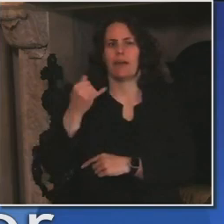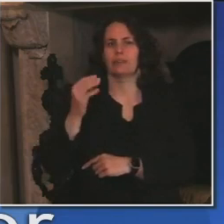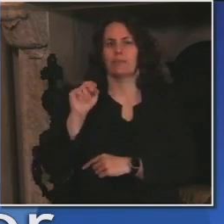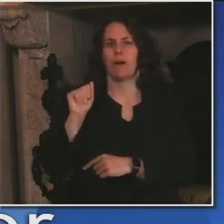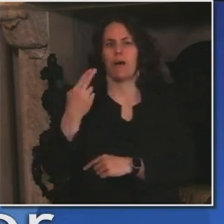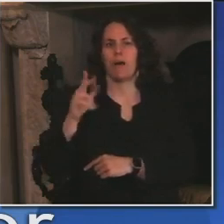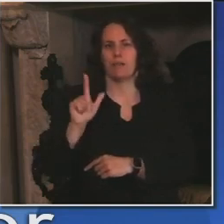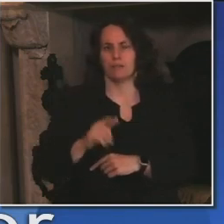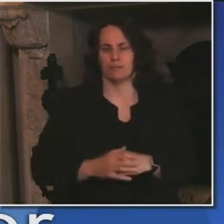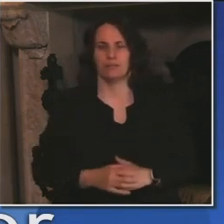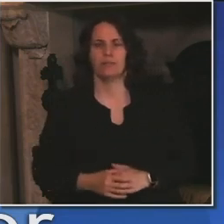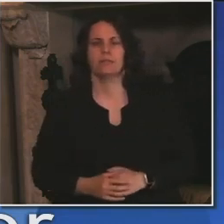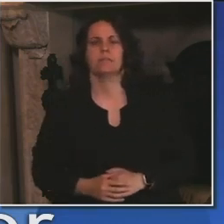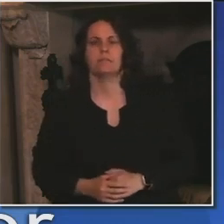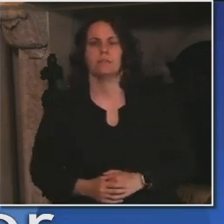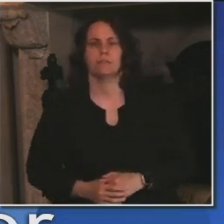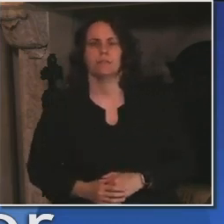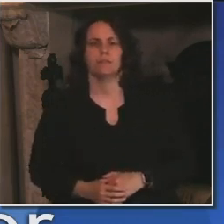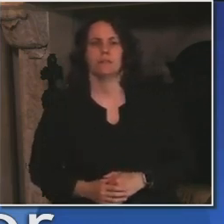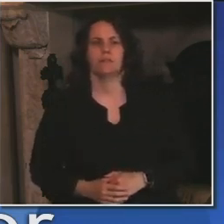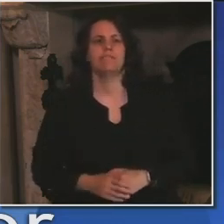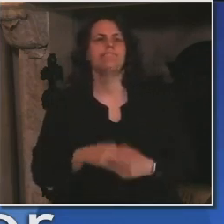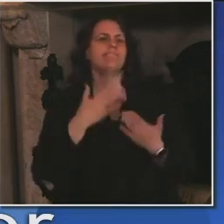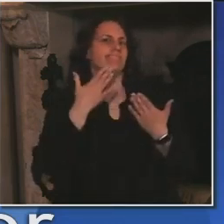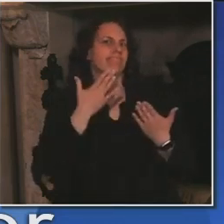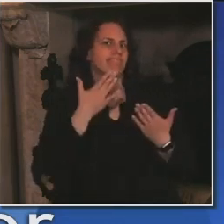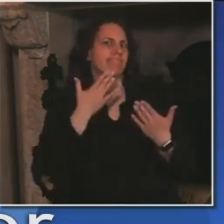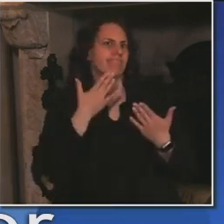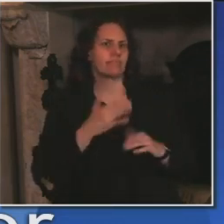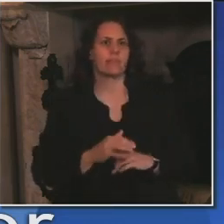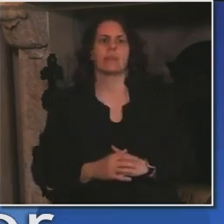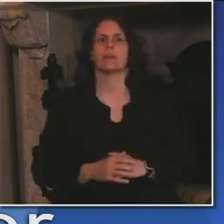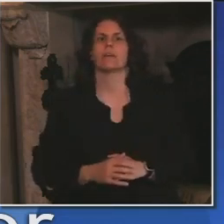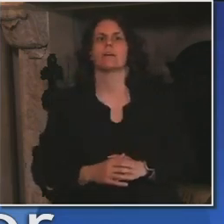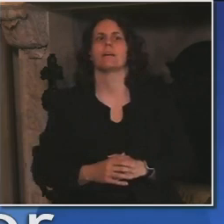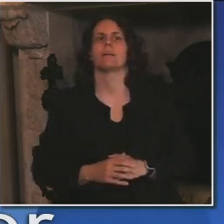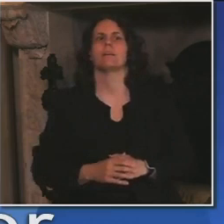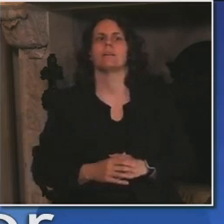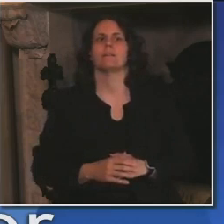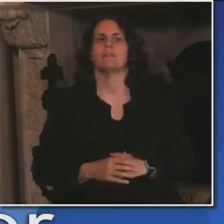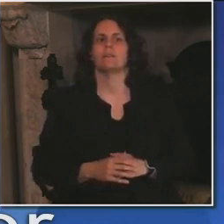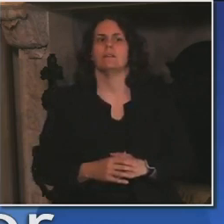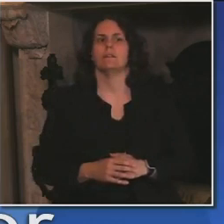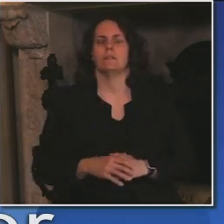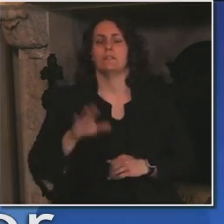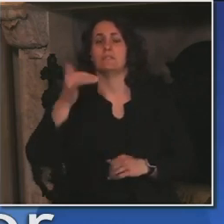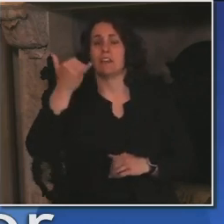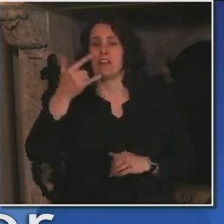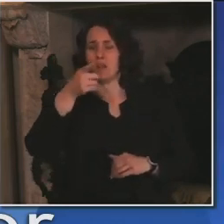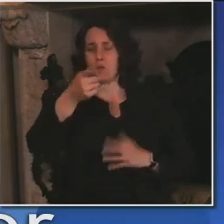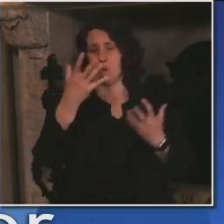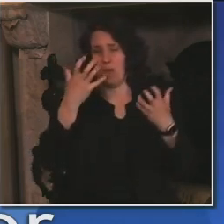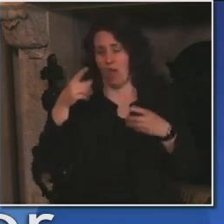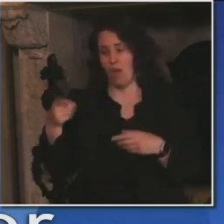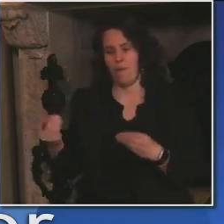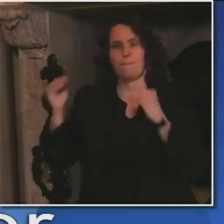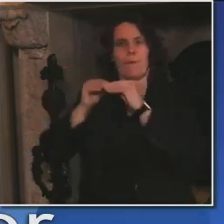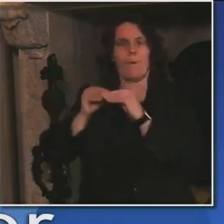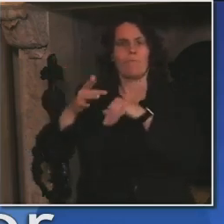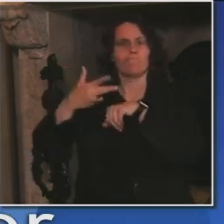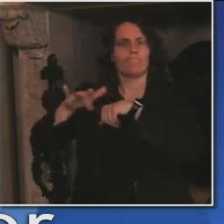Hello, thank you for taking my call. So regarding expanding testing capacity, I know that's been a big goal. And I know here in Madison, there's been talk